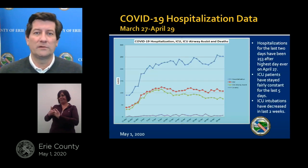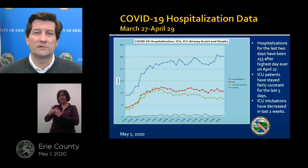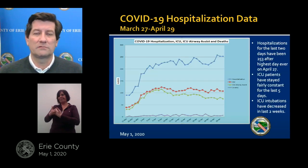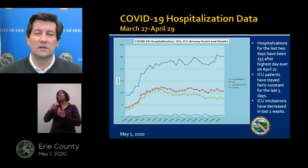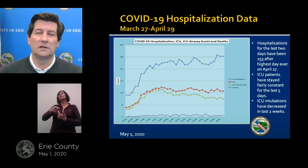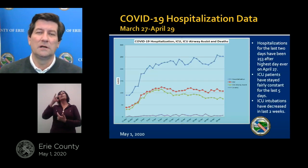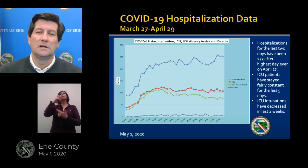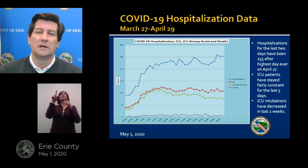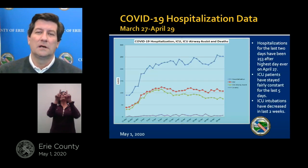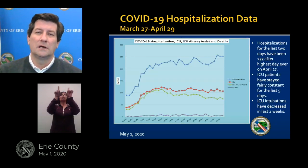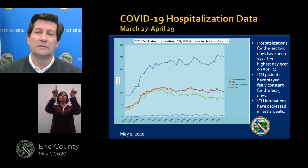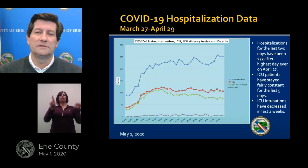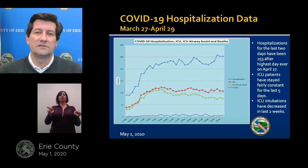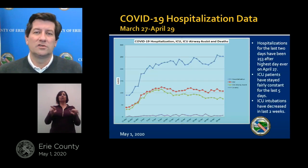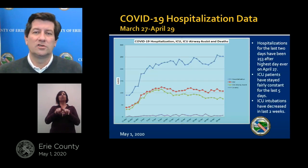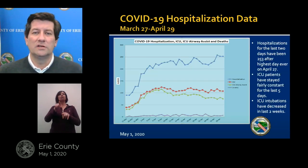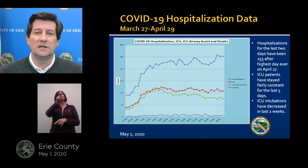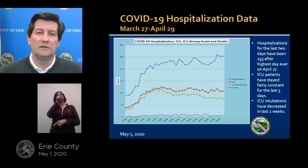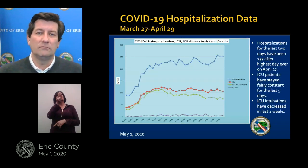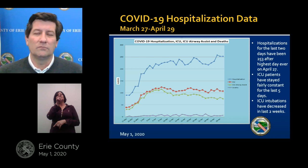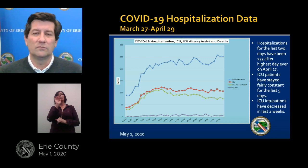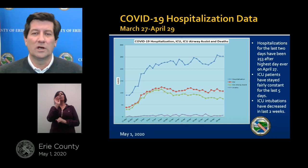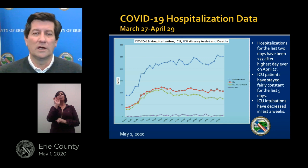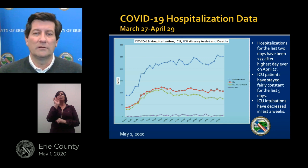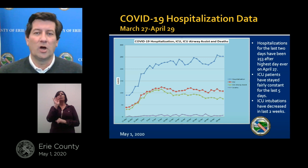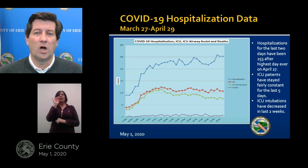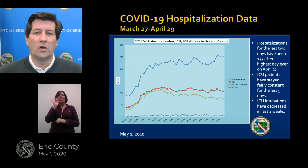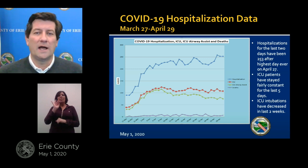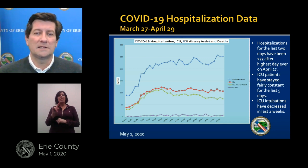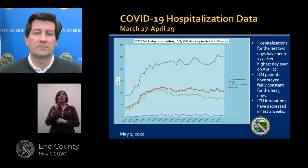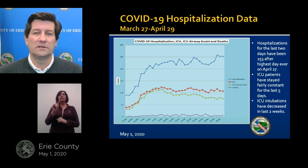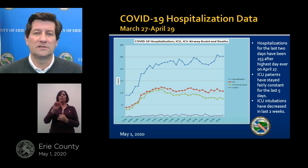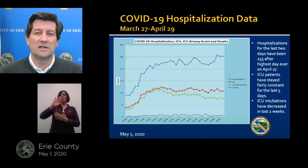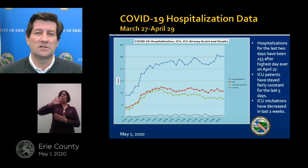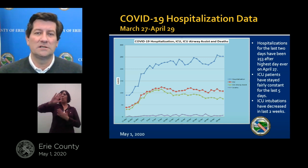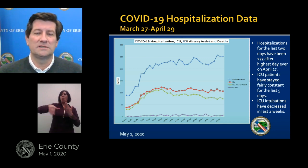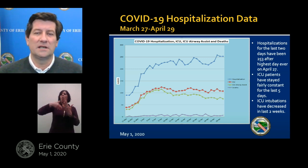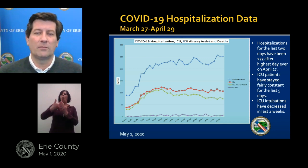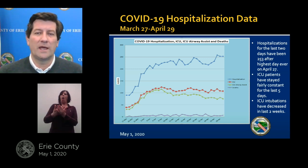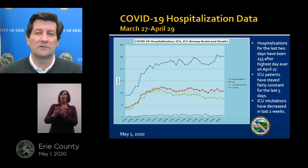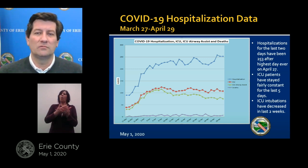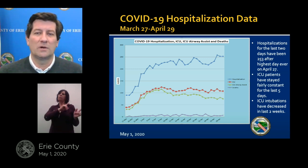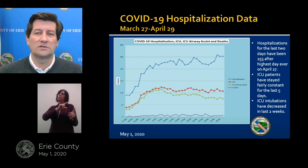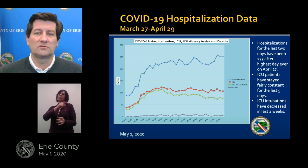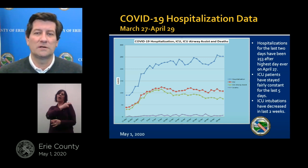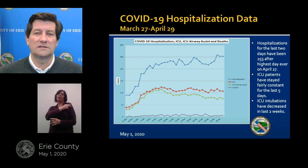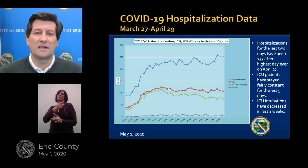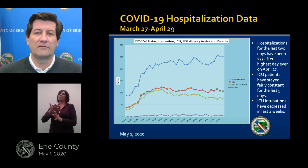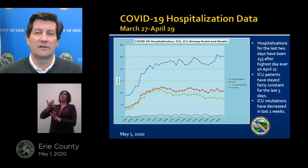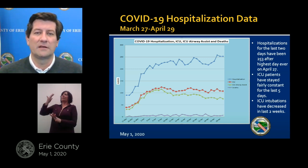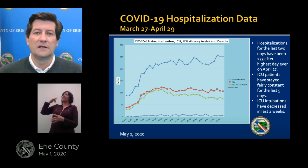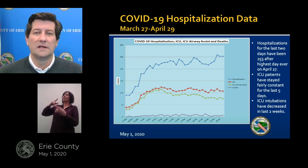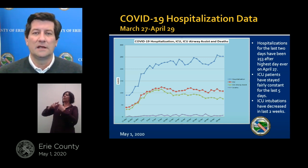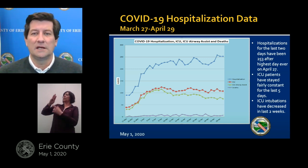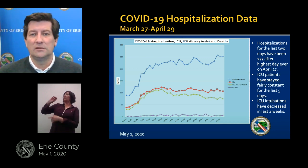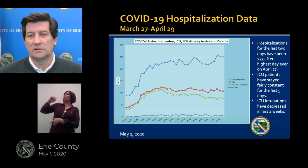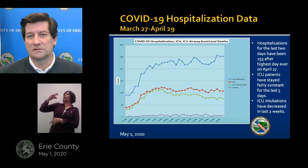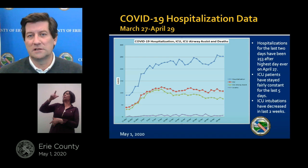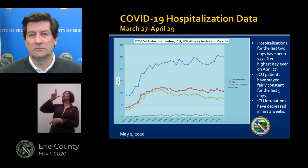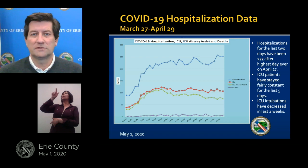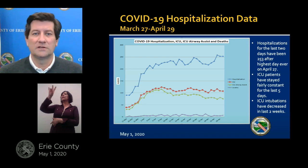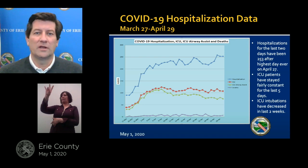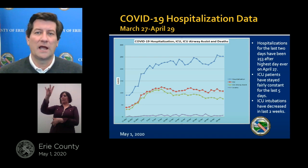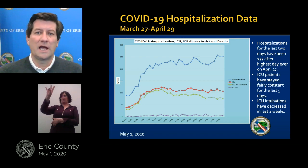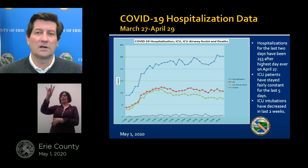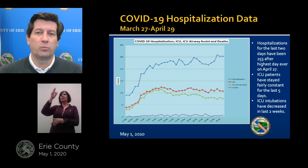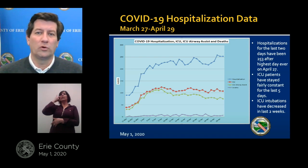pop up on the screen, this is the all hospitalizations dating back to March 27th. And you can